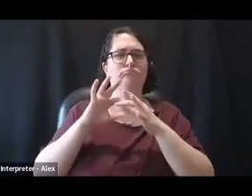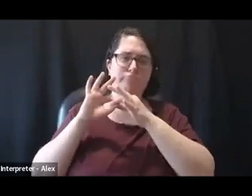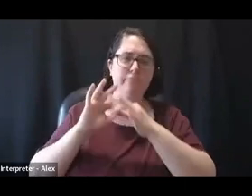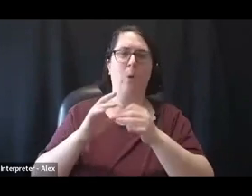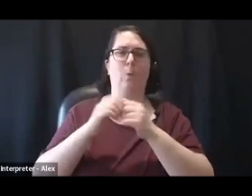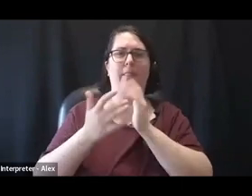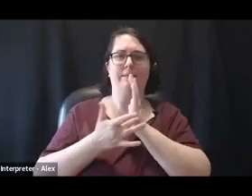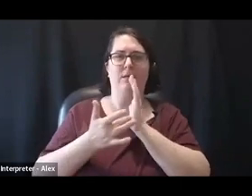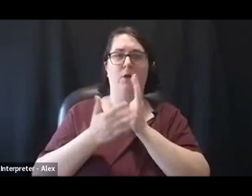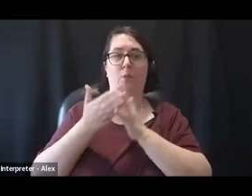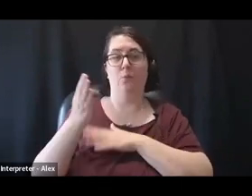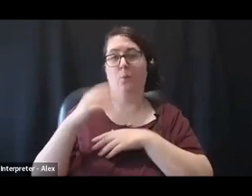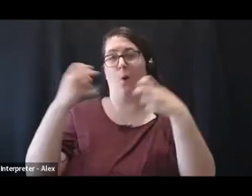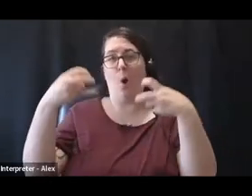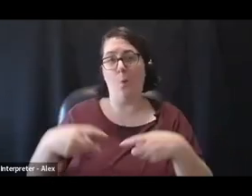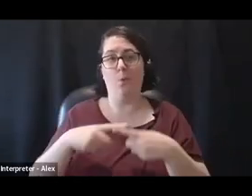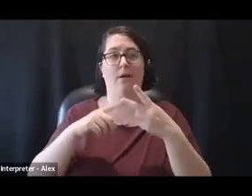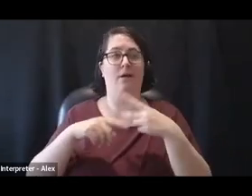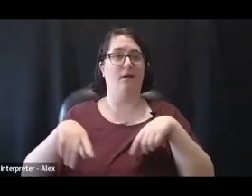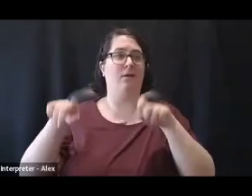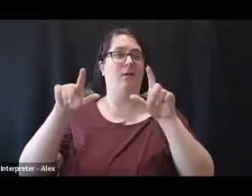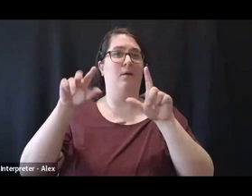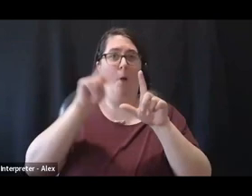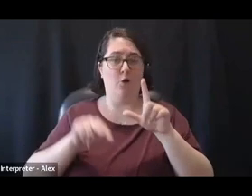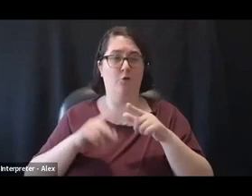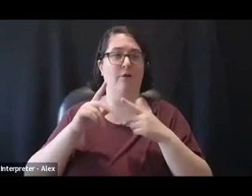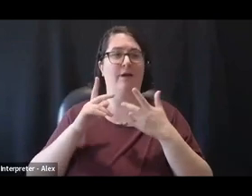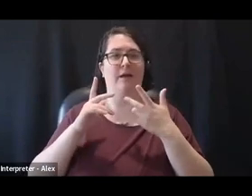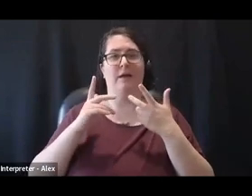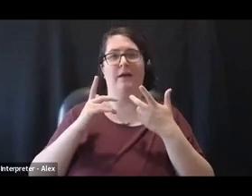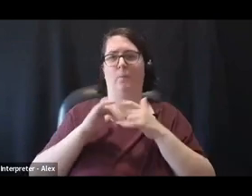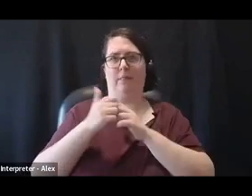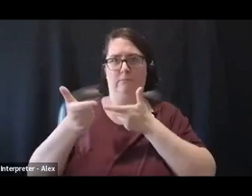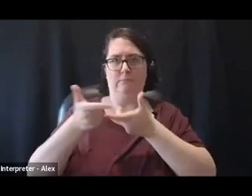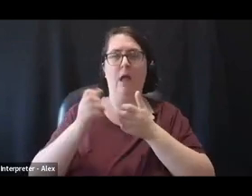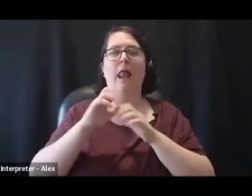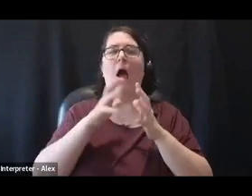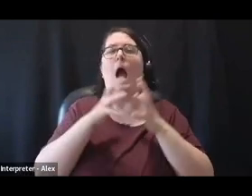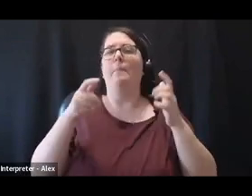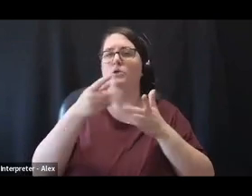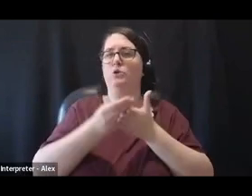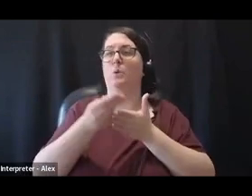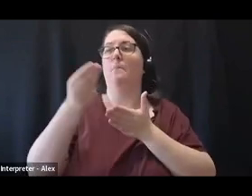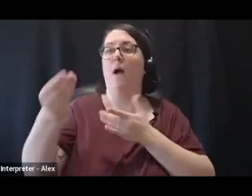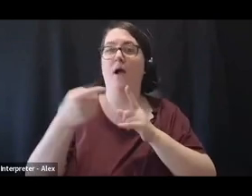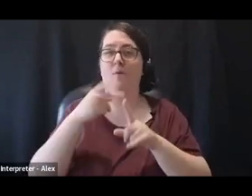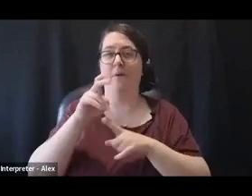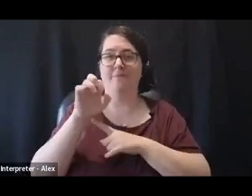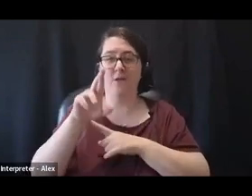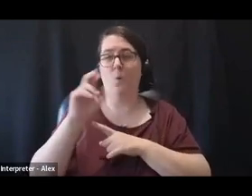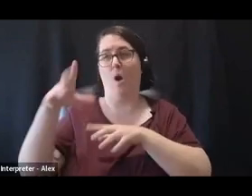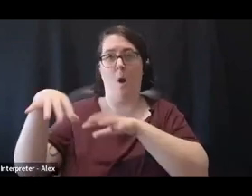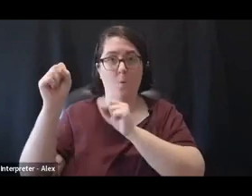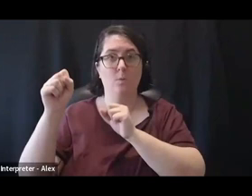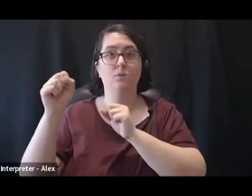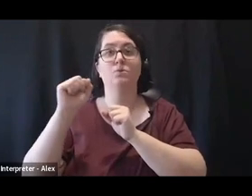technology via coding, monitoring, et cetera, that you engage, and how much do you purchase from a vendor or a host and kind